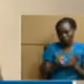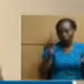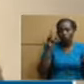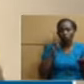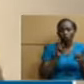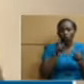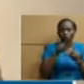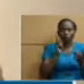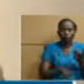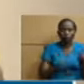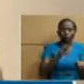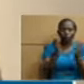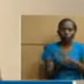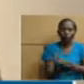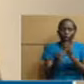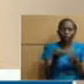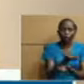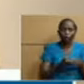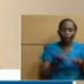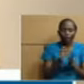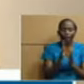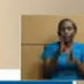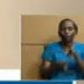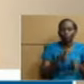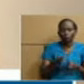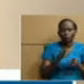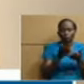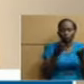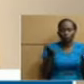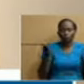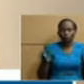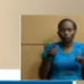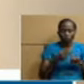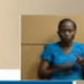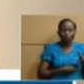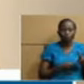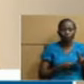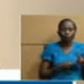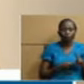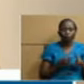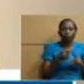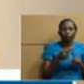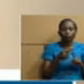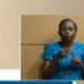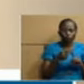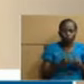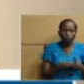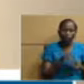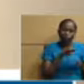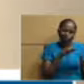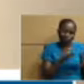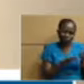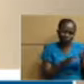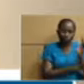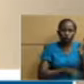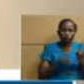the economy and the people therein from a peasantry economy to a prosperous country. And here he